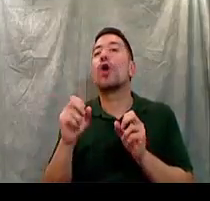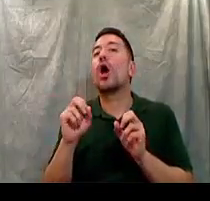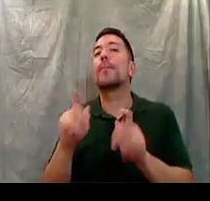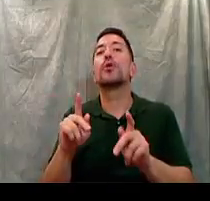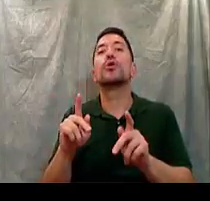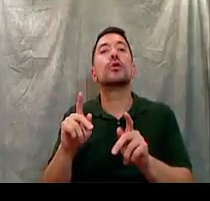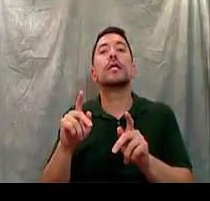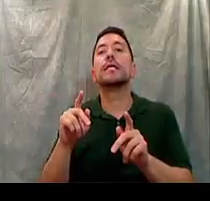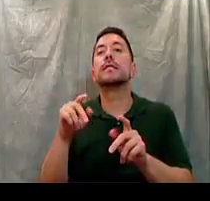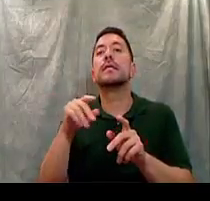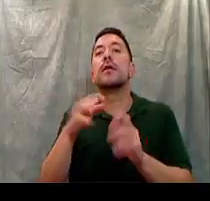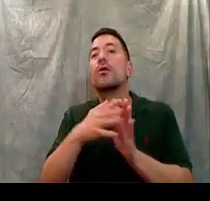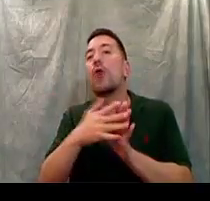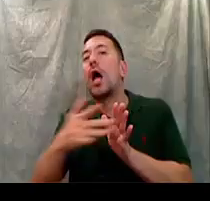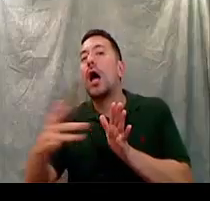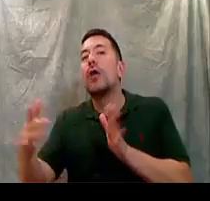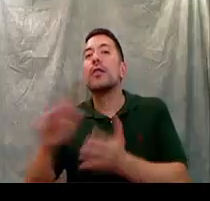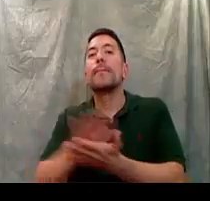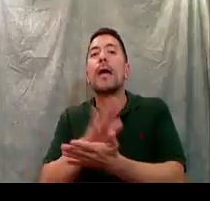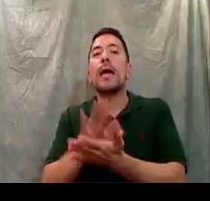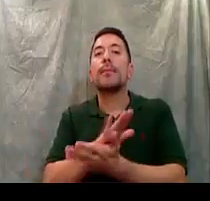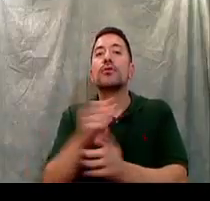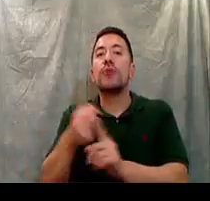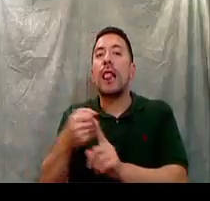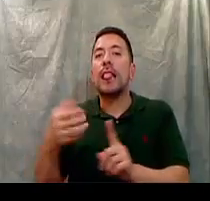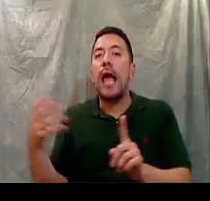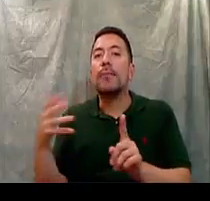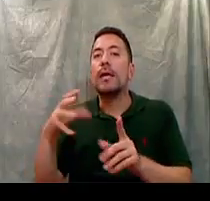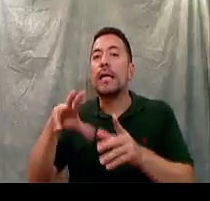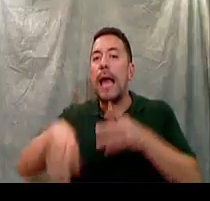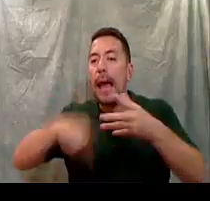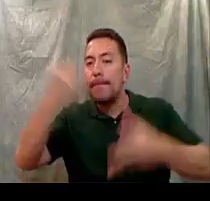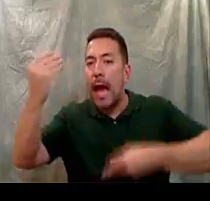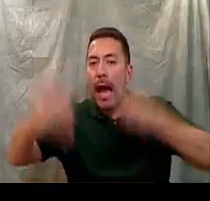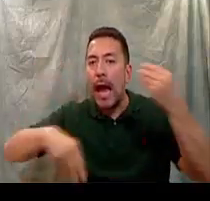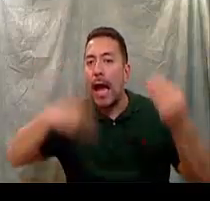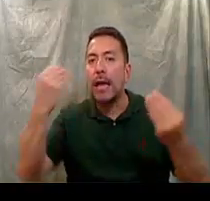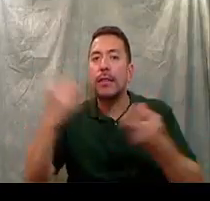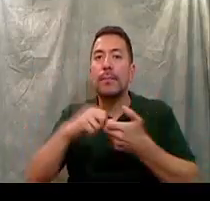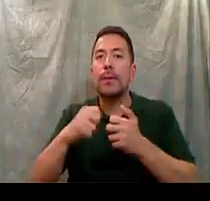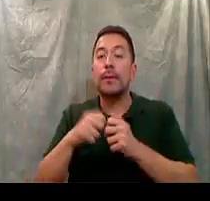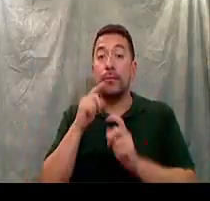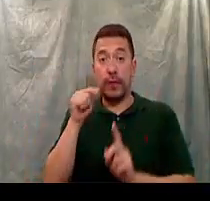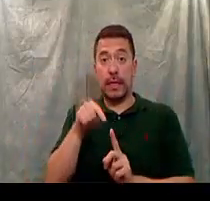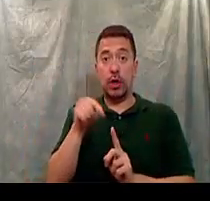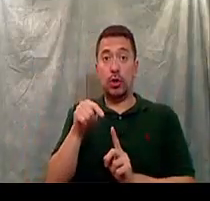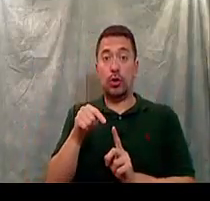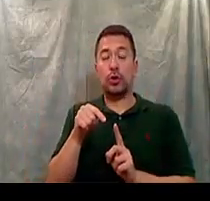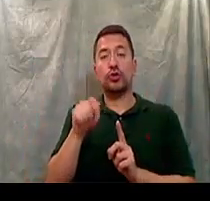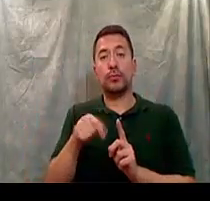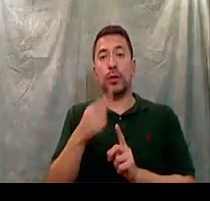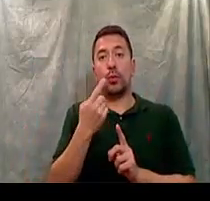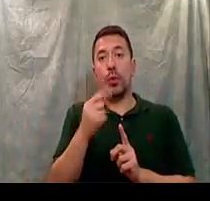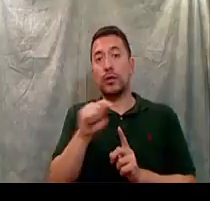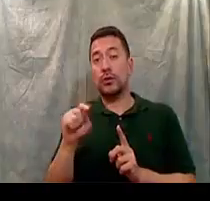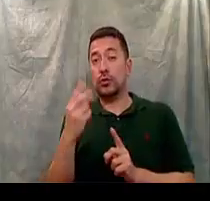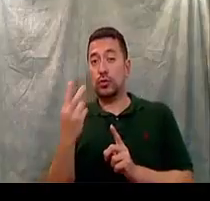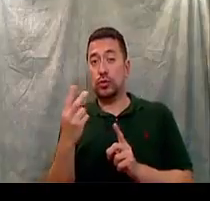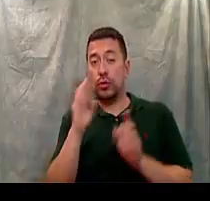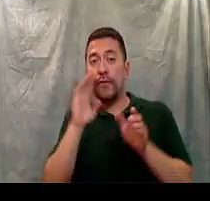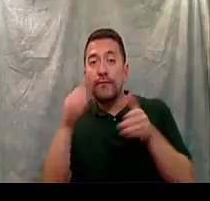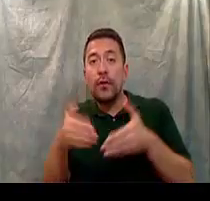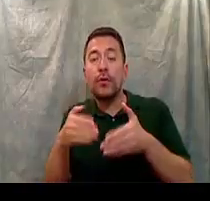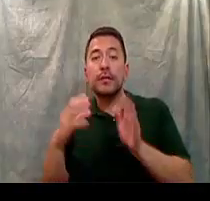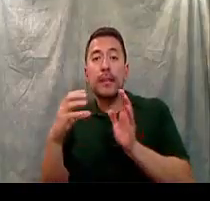up in this broader paper to elaborate and unpack the problem. But here you want 1 to 2 focused paragraphs